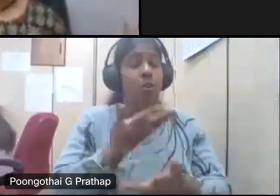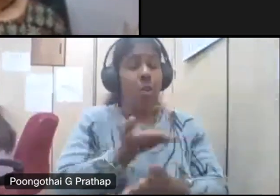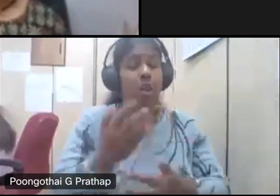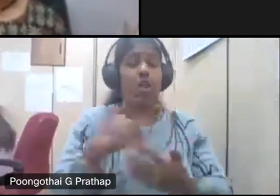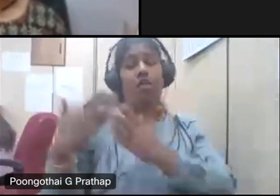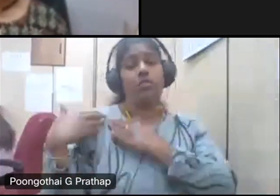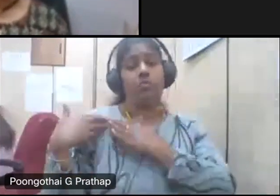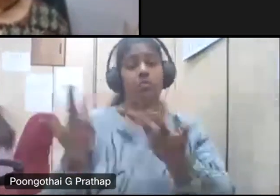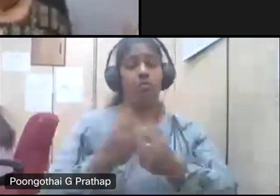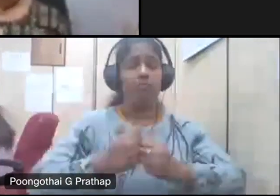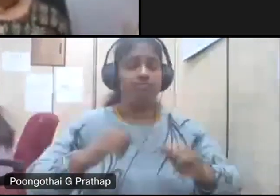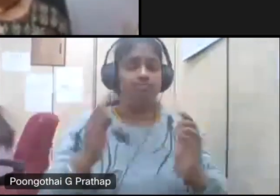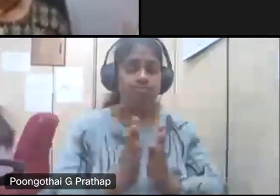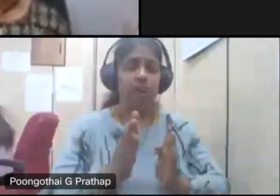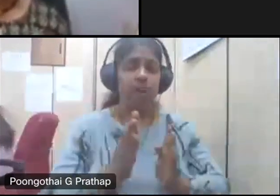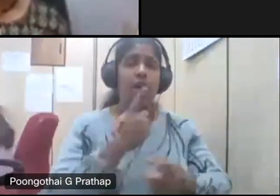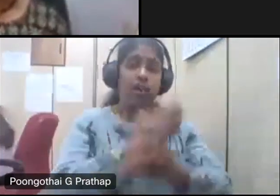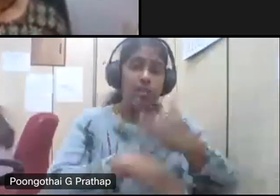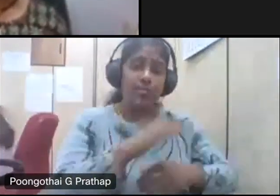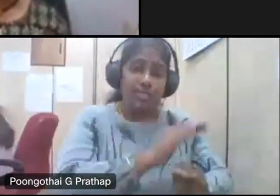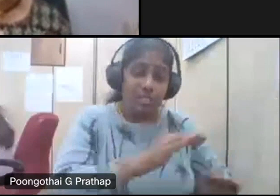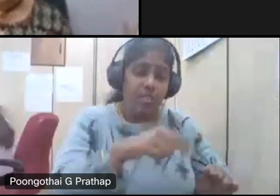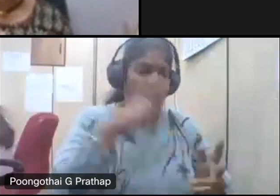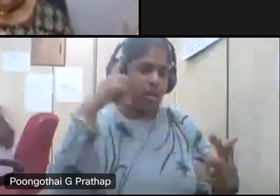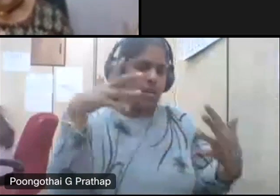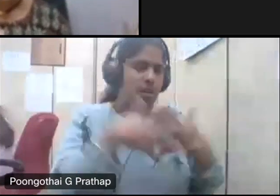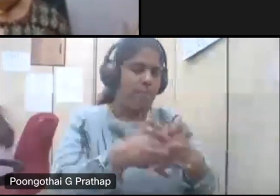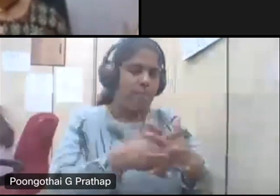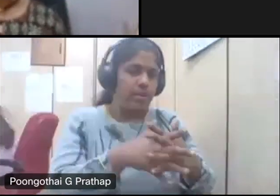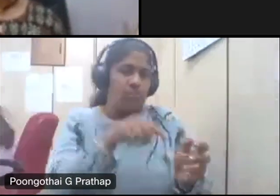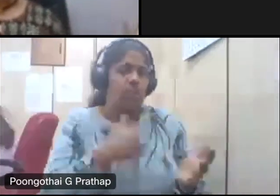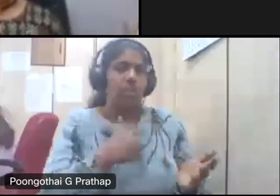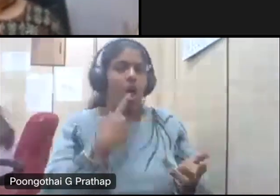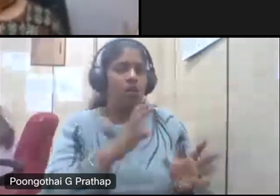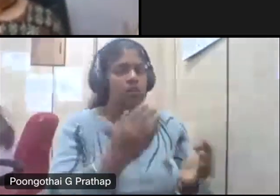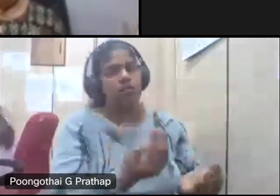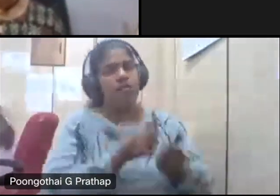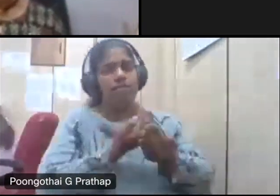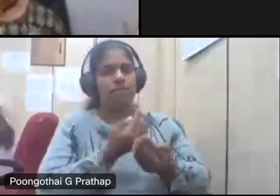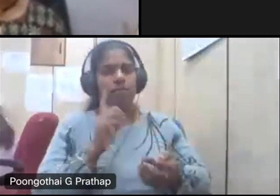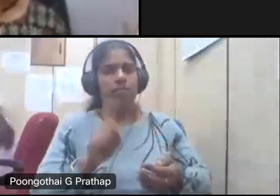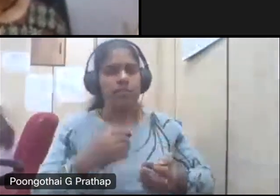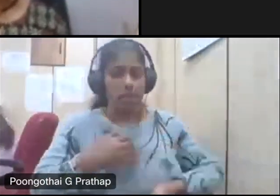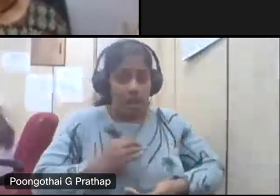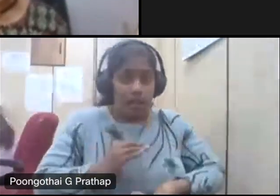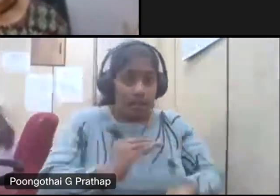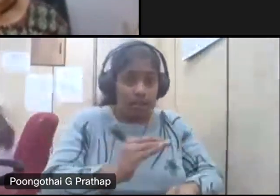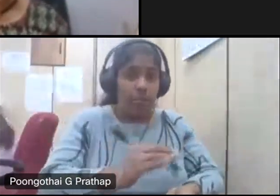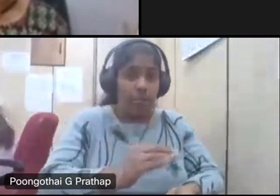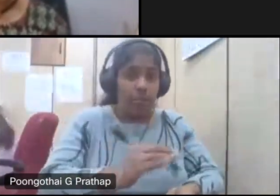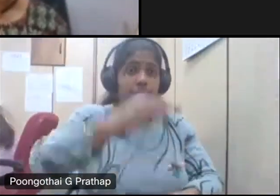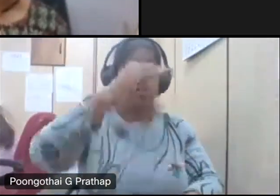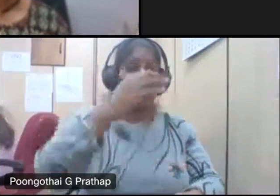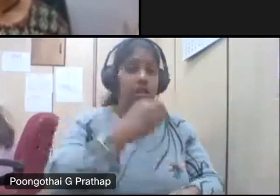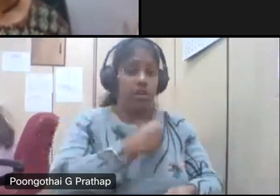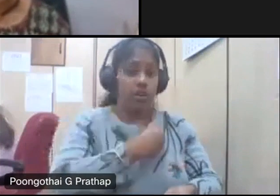syndrome going into depression. The preventive measure should start right from the birth of the child. The treating doctor should